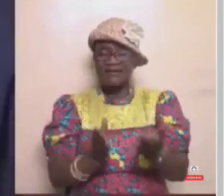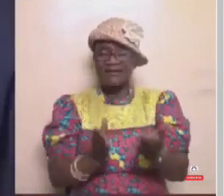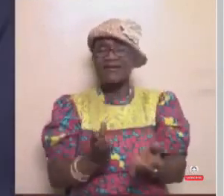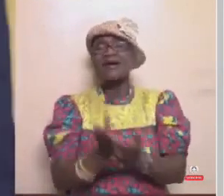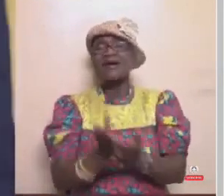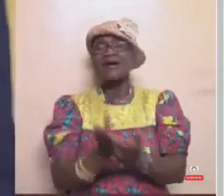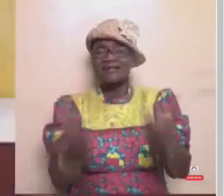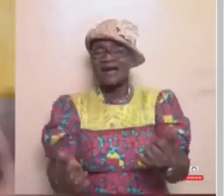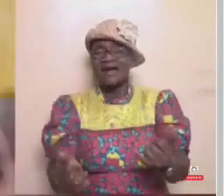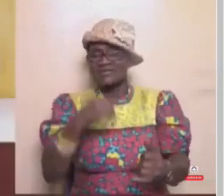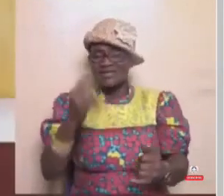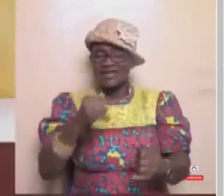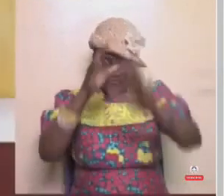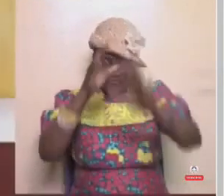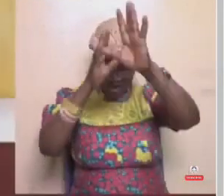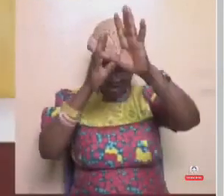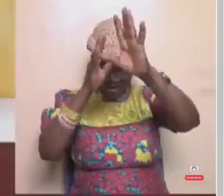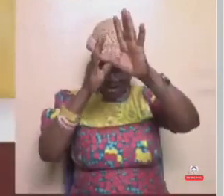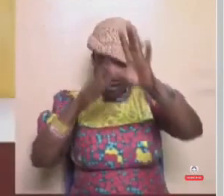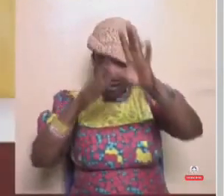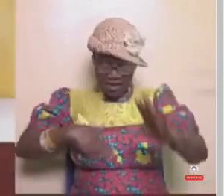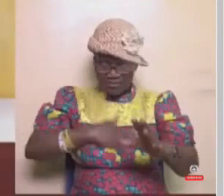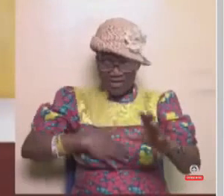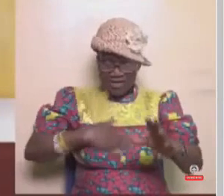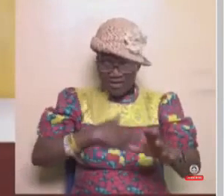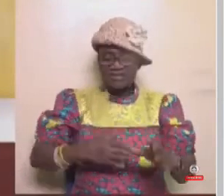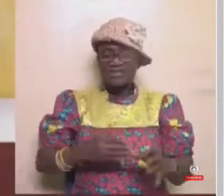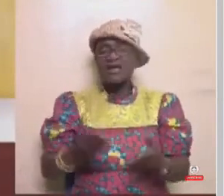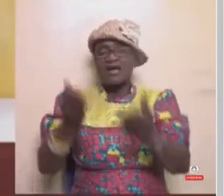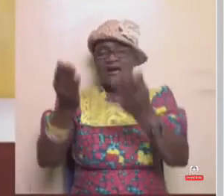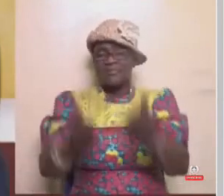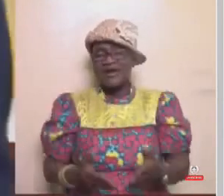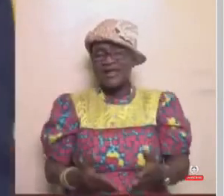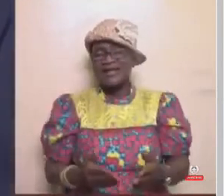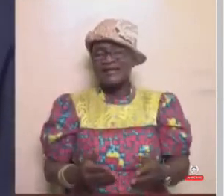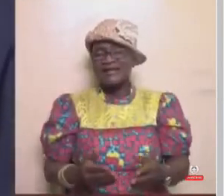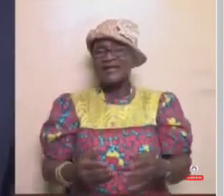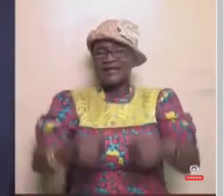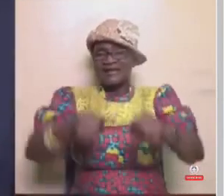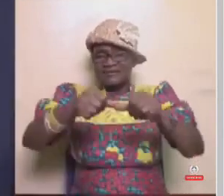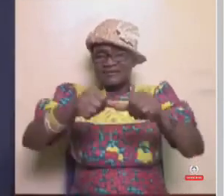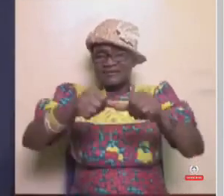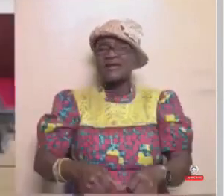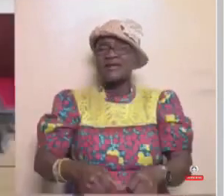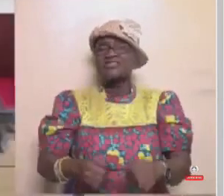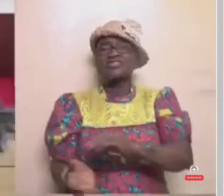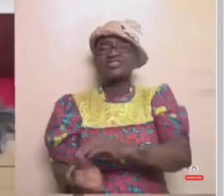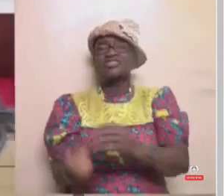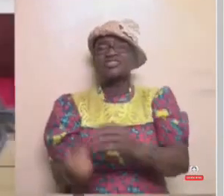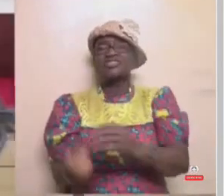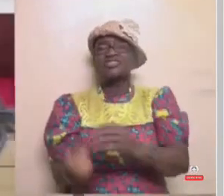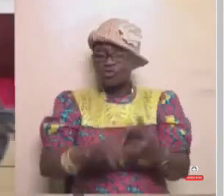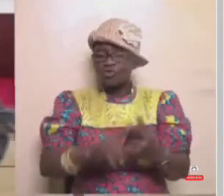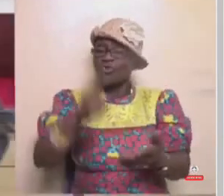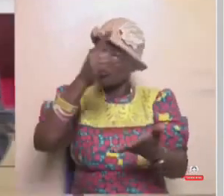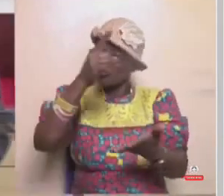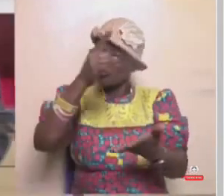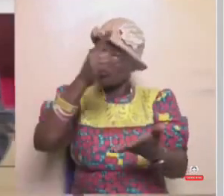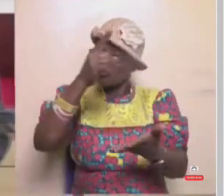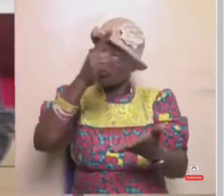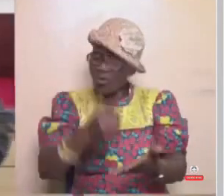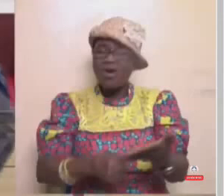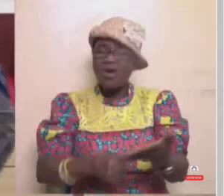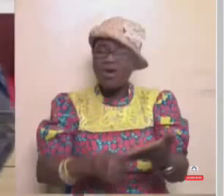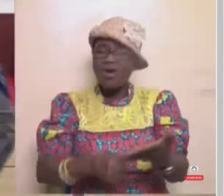please bring a permanent change to what I cannot change in my situation in Jesus' name. Bring a permanent